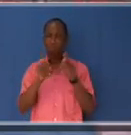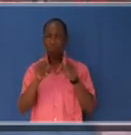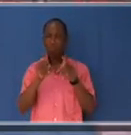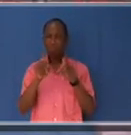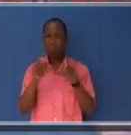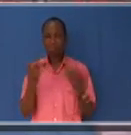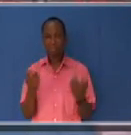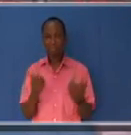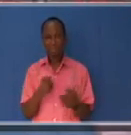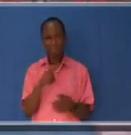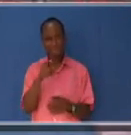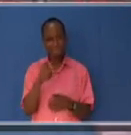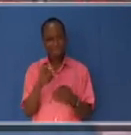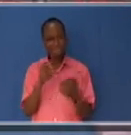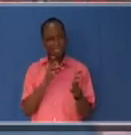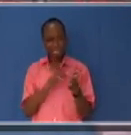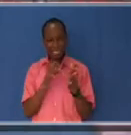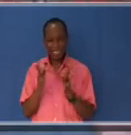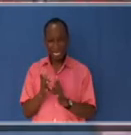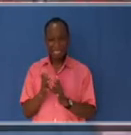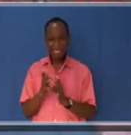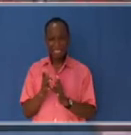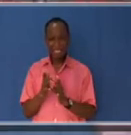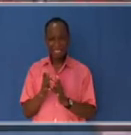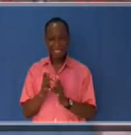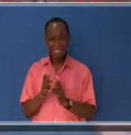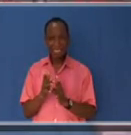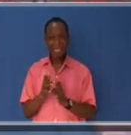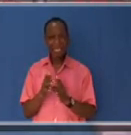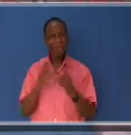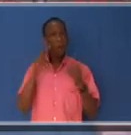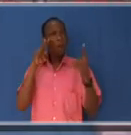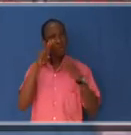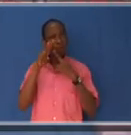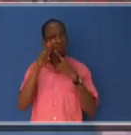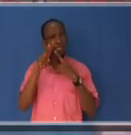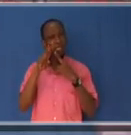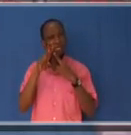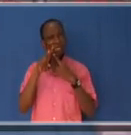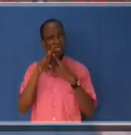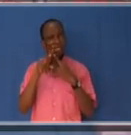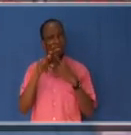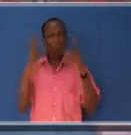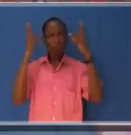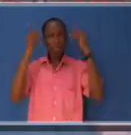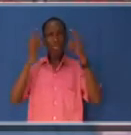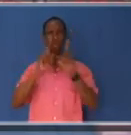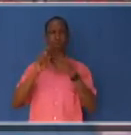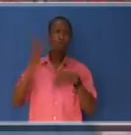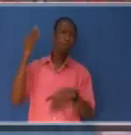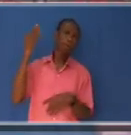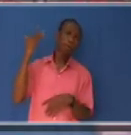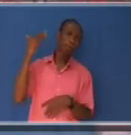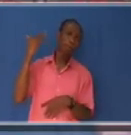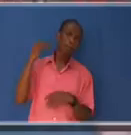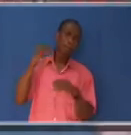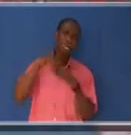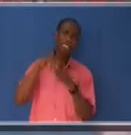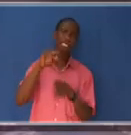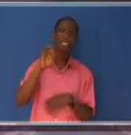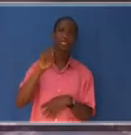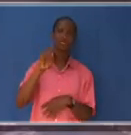Christ is a prophet like Moses that we read about in Deuteronomy chapter 18. My answer to